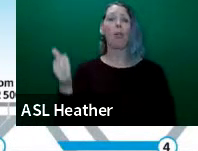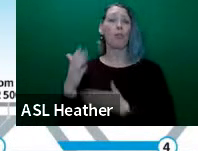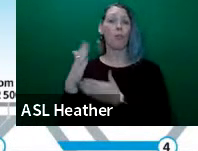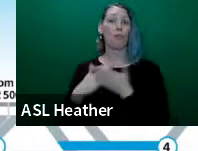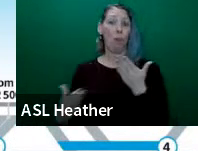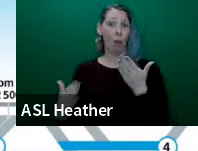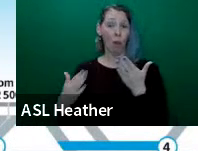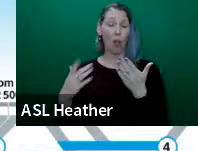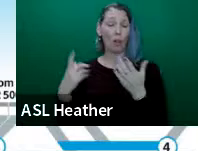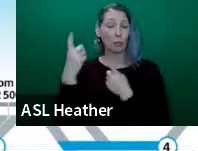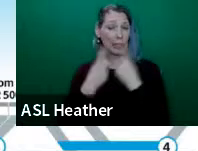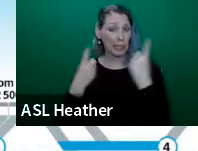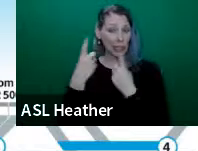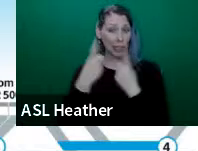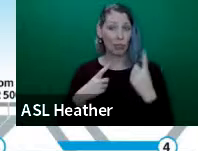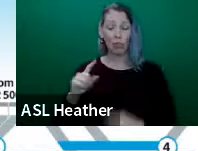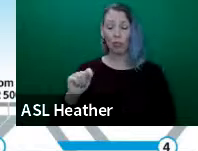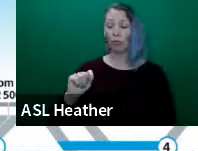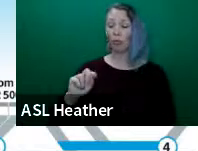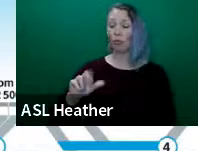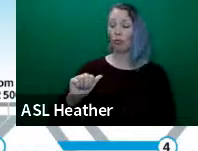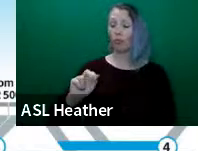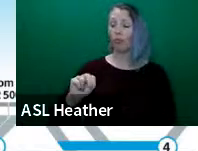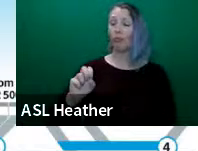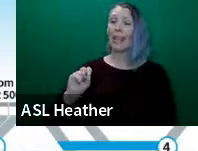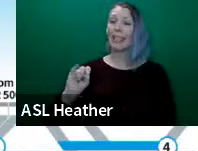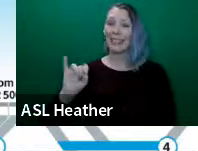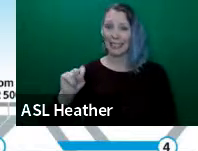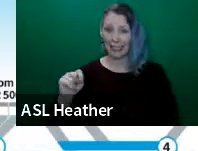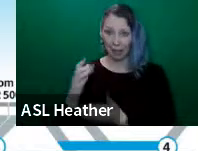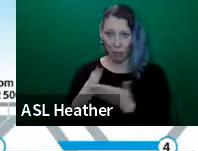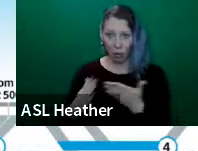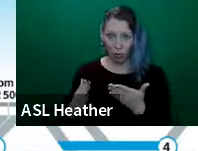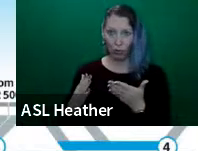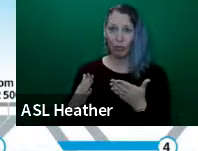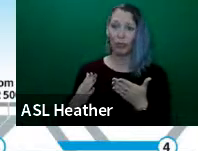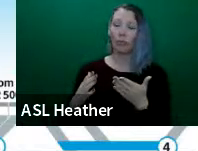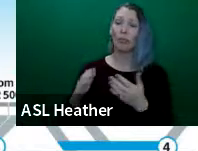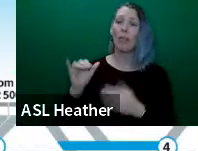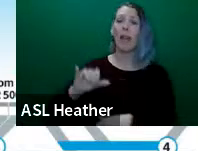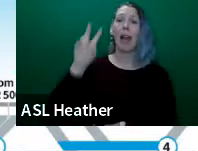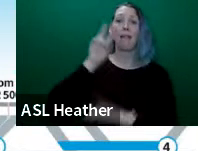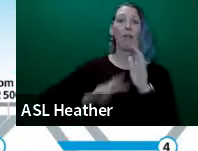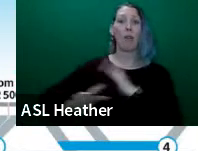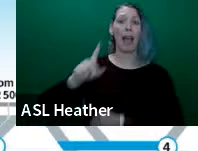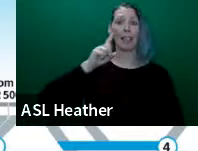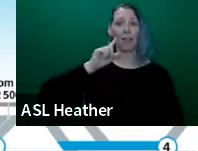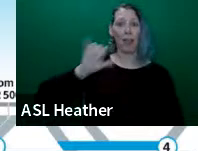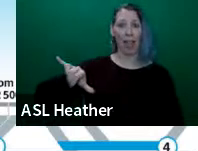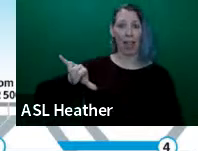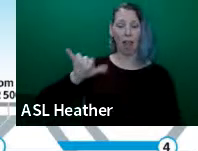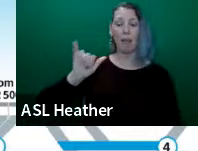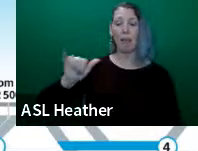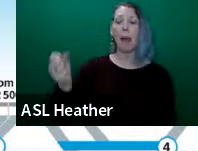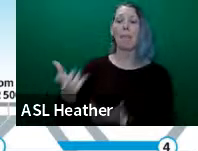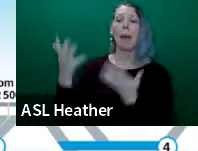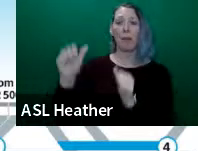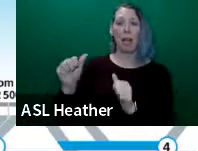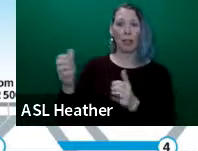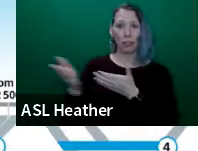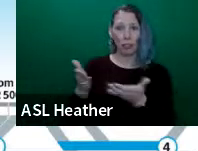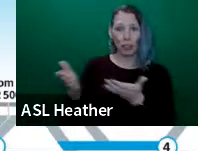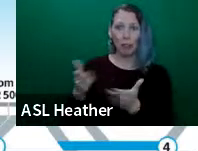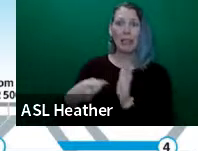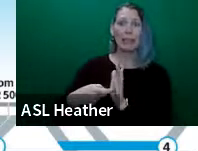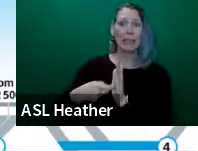to consider is the transit portion and the kind of the forecast for transit and the amount that can be served and